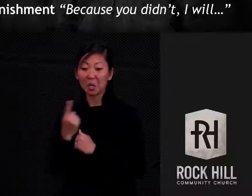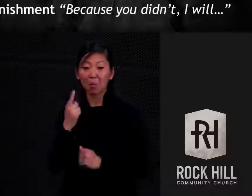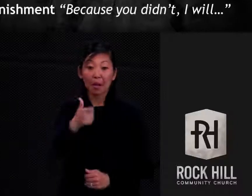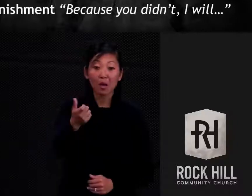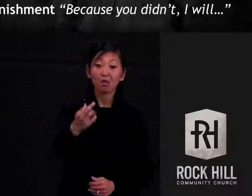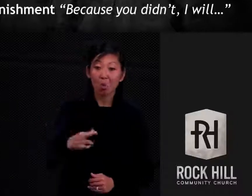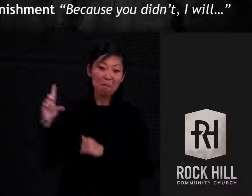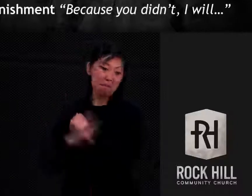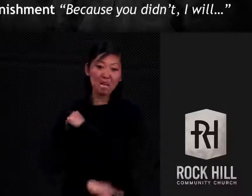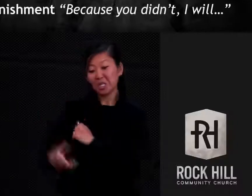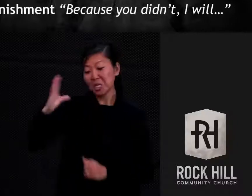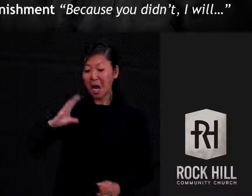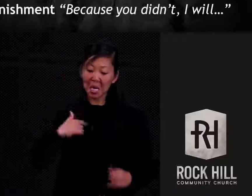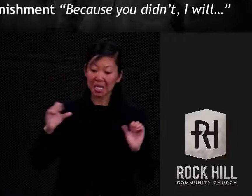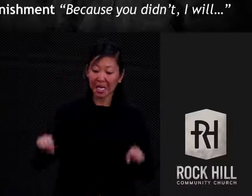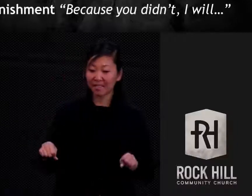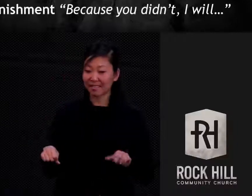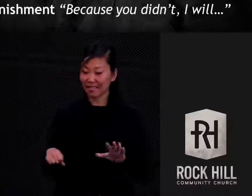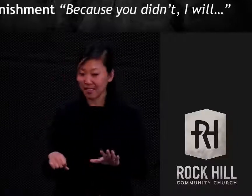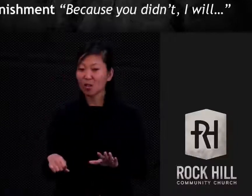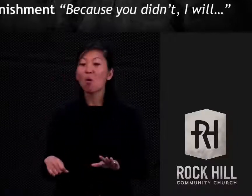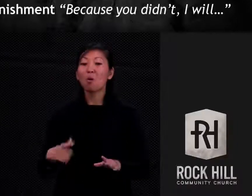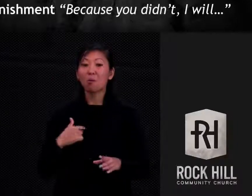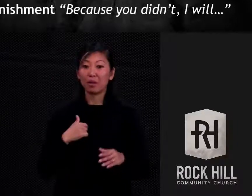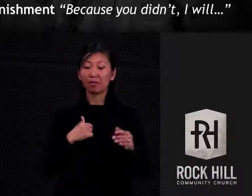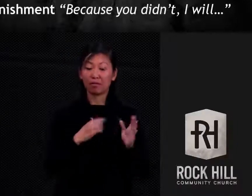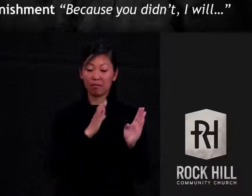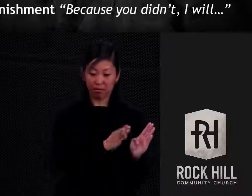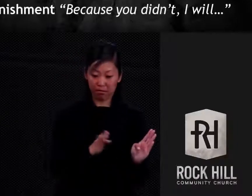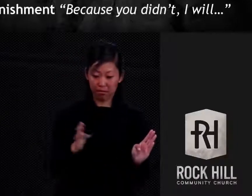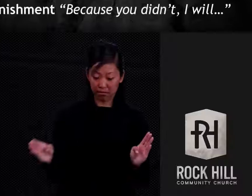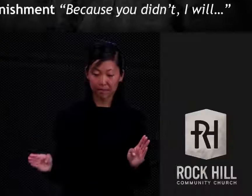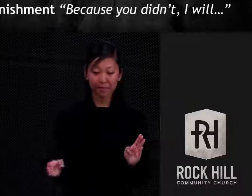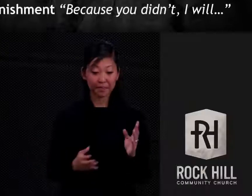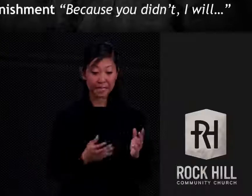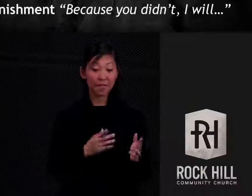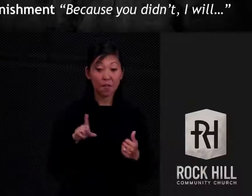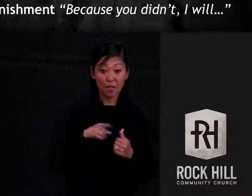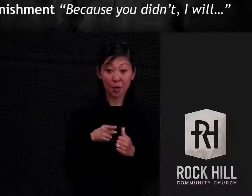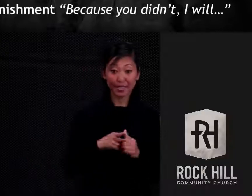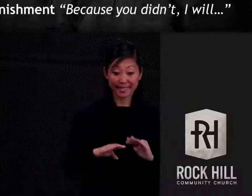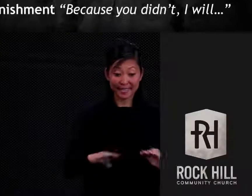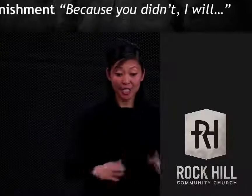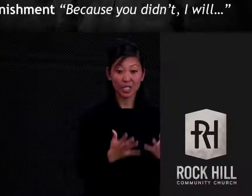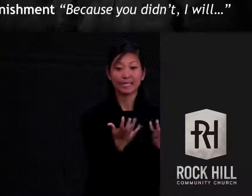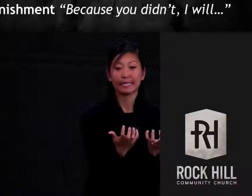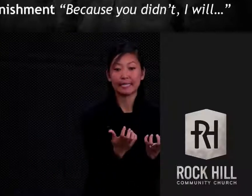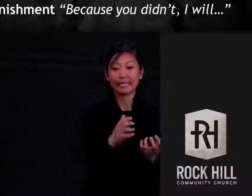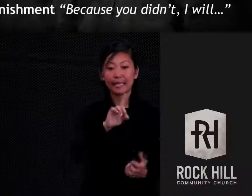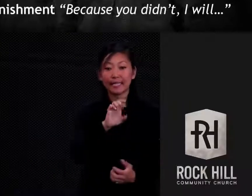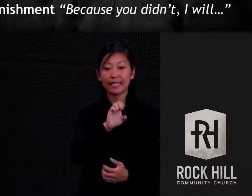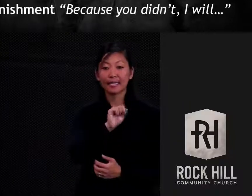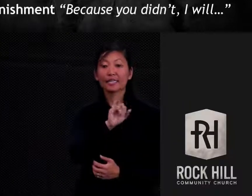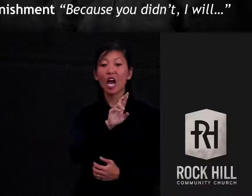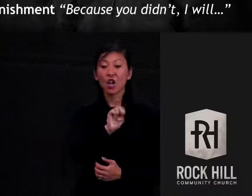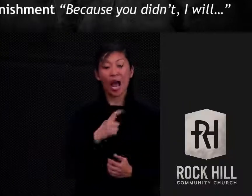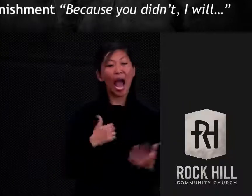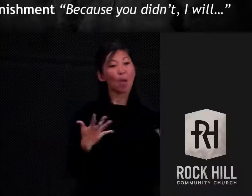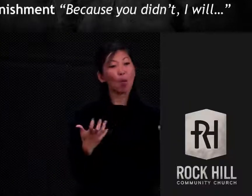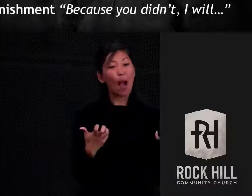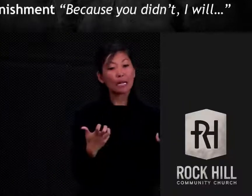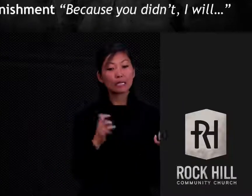God. Let me just slow down and walk you through that. Stage one is desire, signified by the words, I